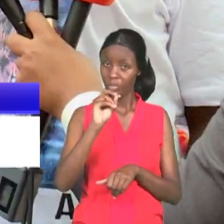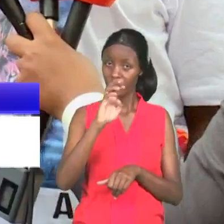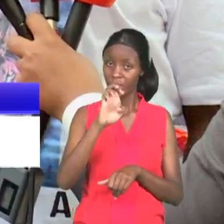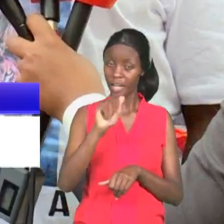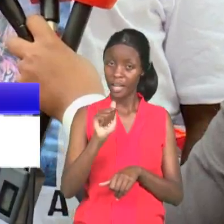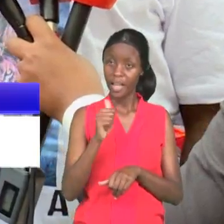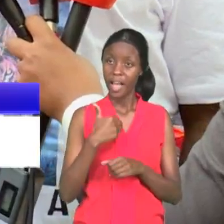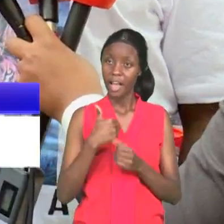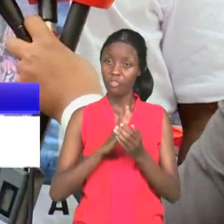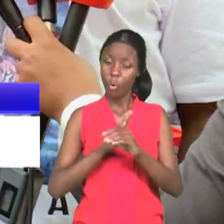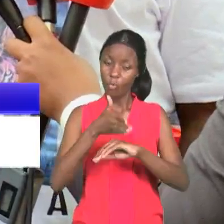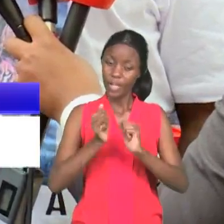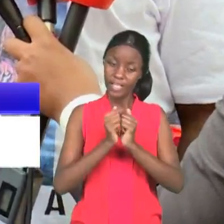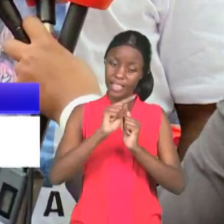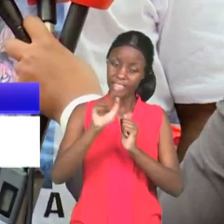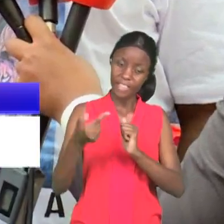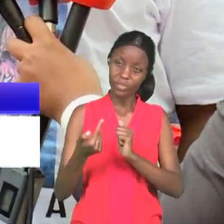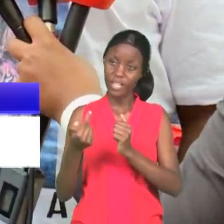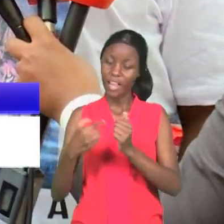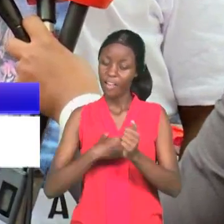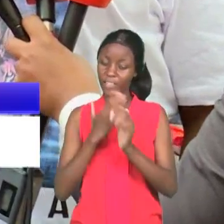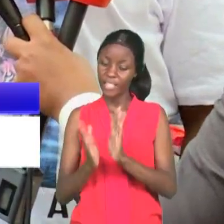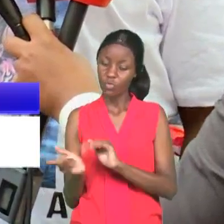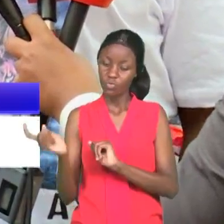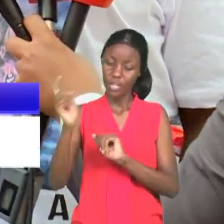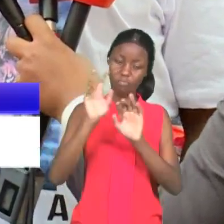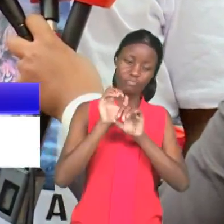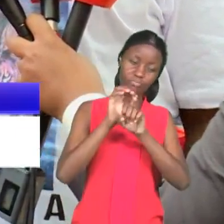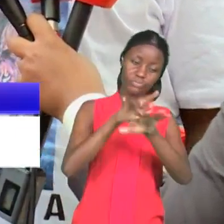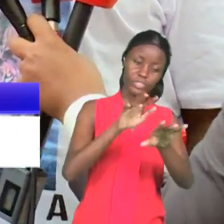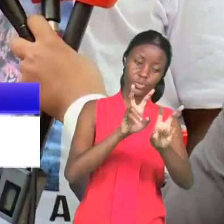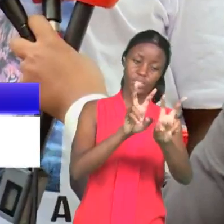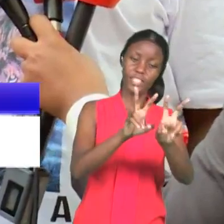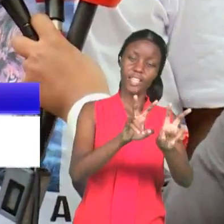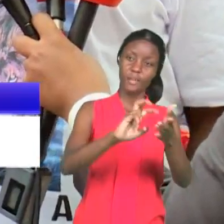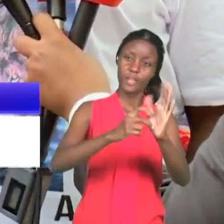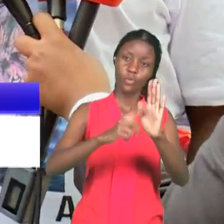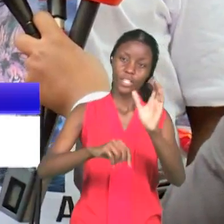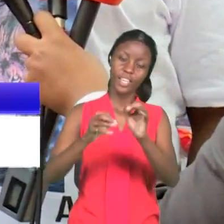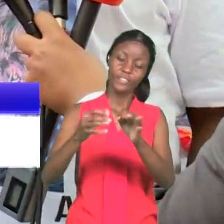over 10,000 guests coming for this tournament. So if you look at that in terms of income